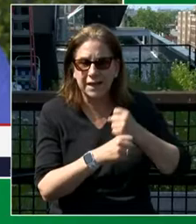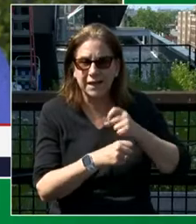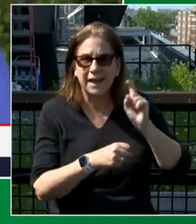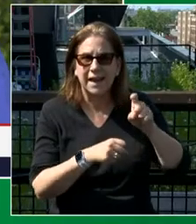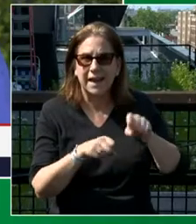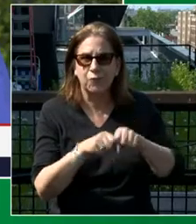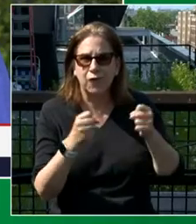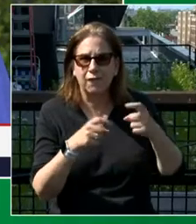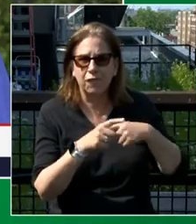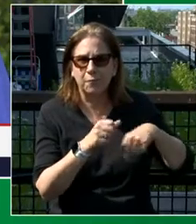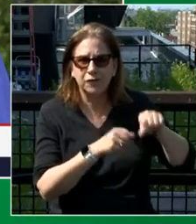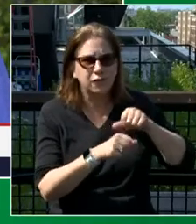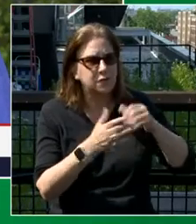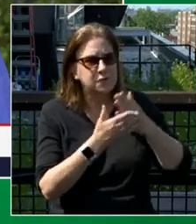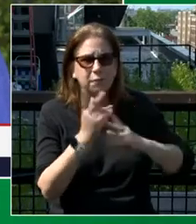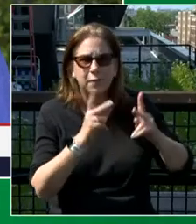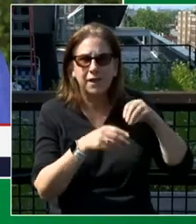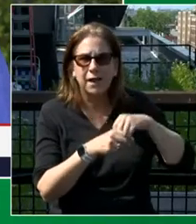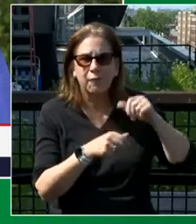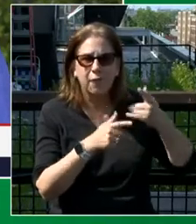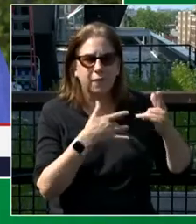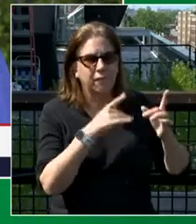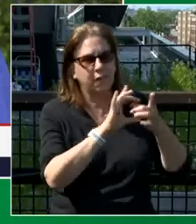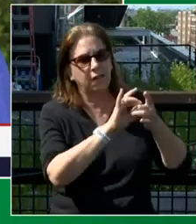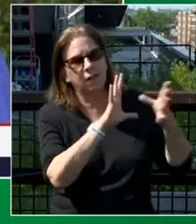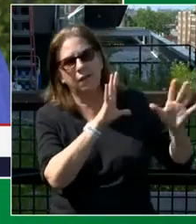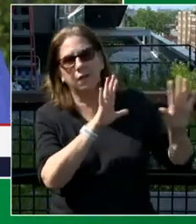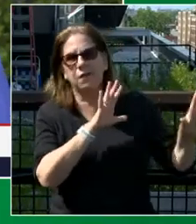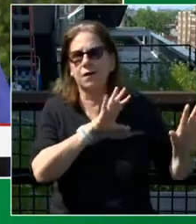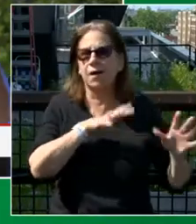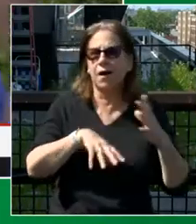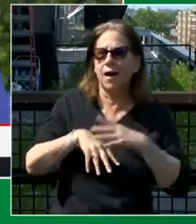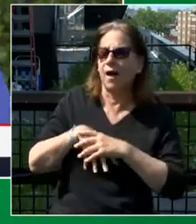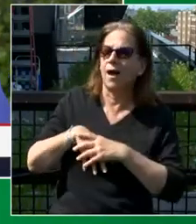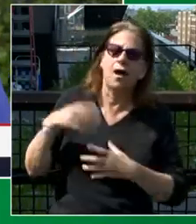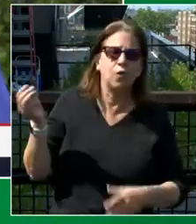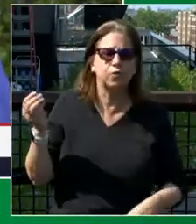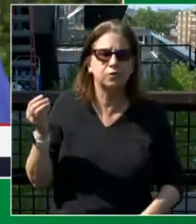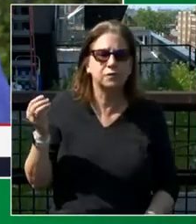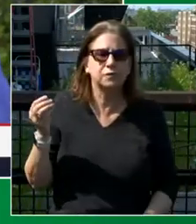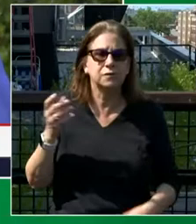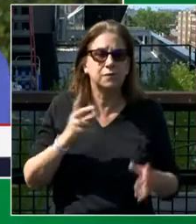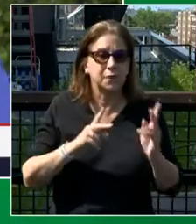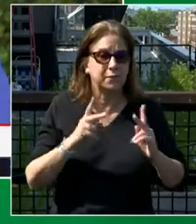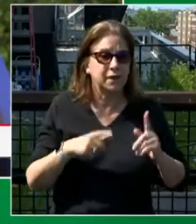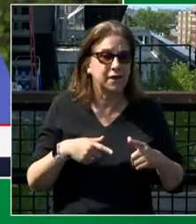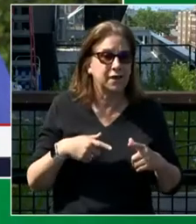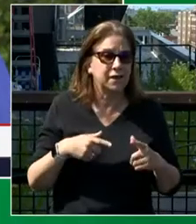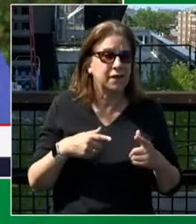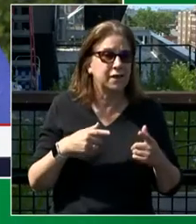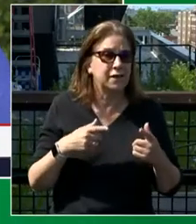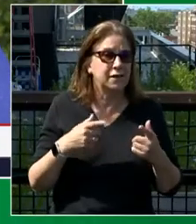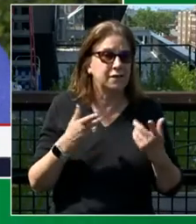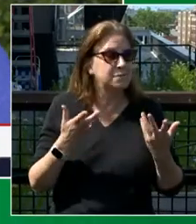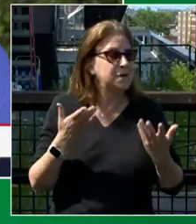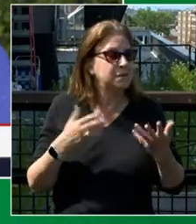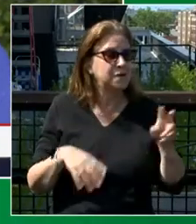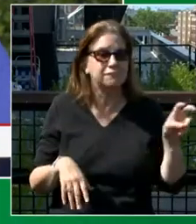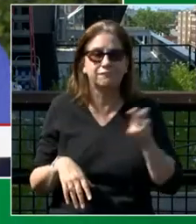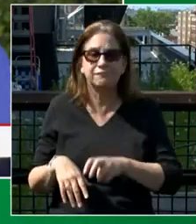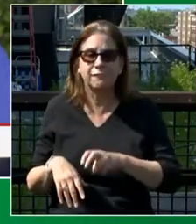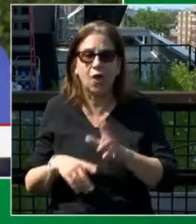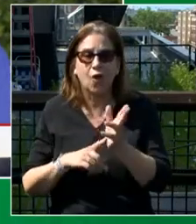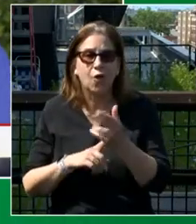So you're starting to see people who are saying, I would just love to take a vacation in my own town. I would like to experience DC through a different